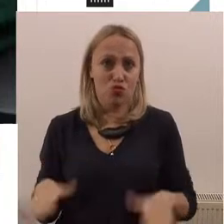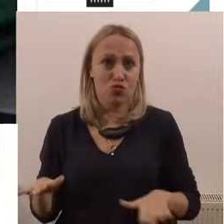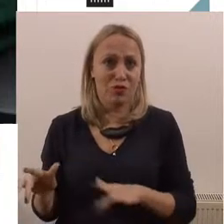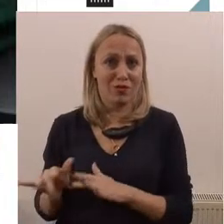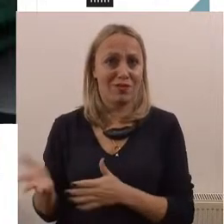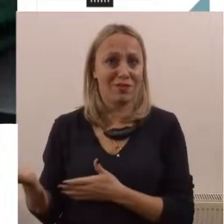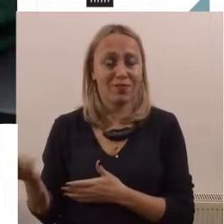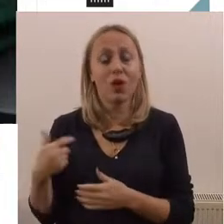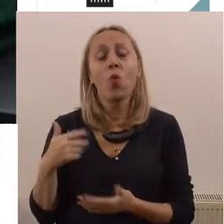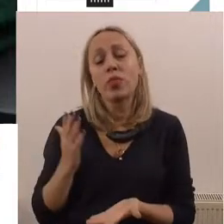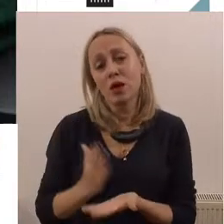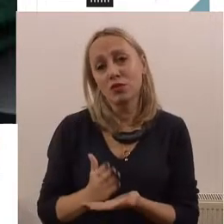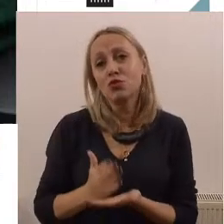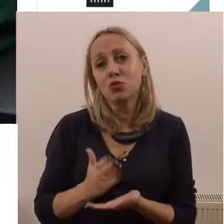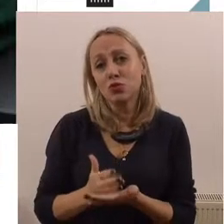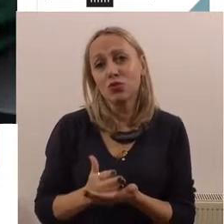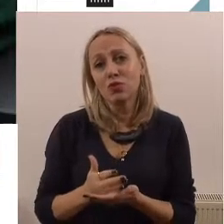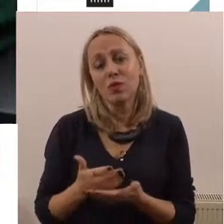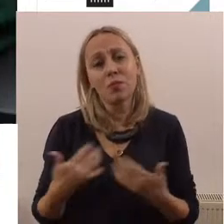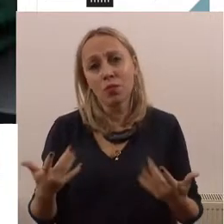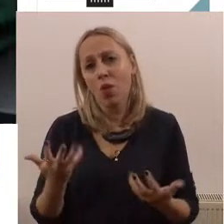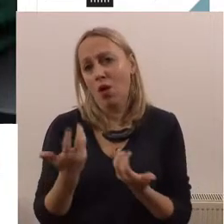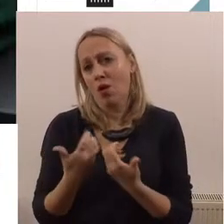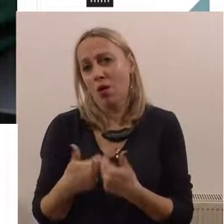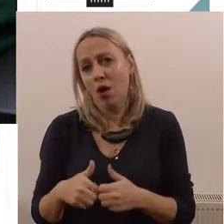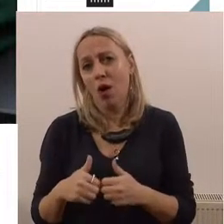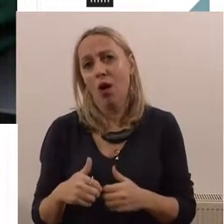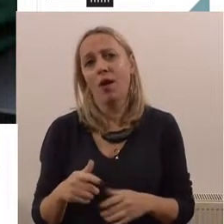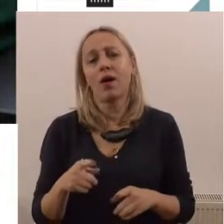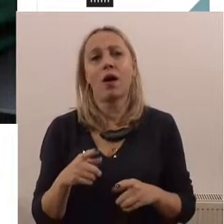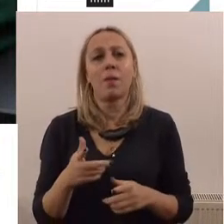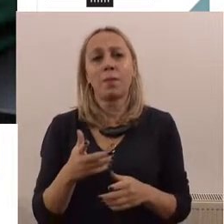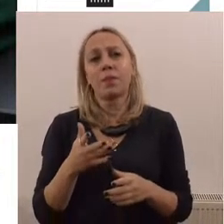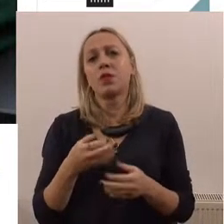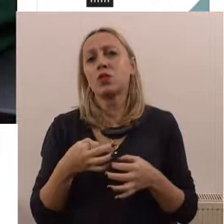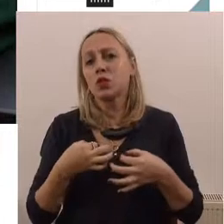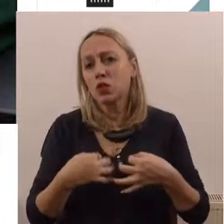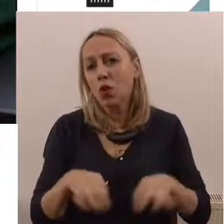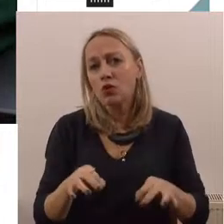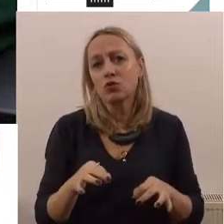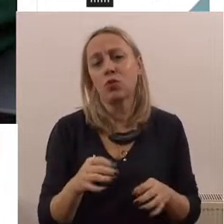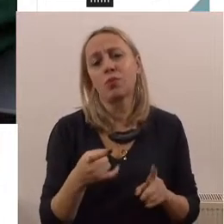with guide dogs in the Pushkin Museum, and there are no problems whatsoever.